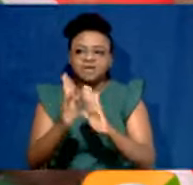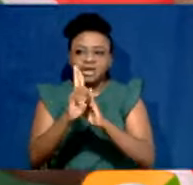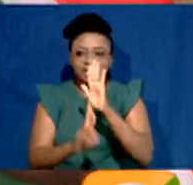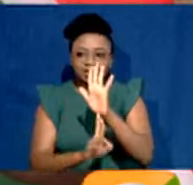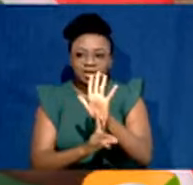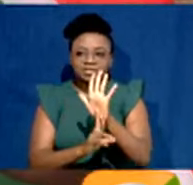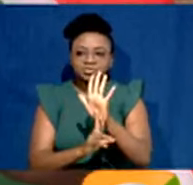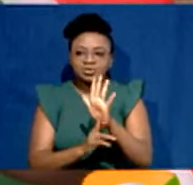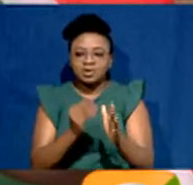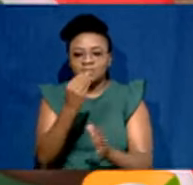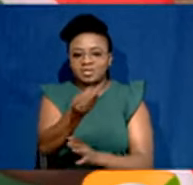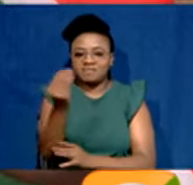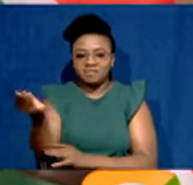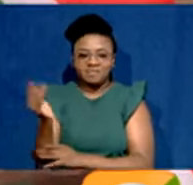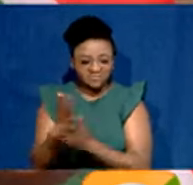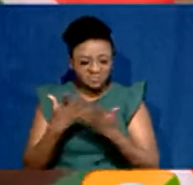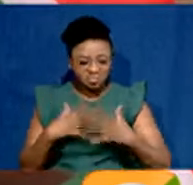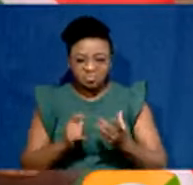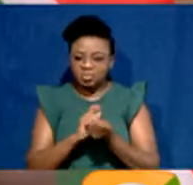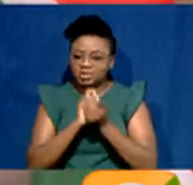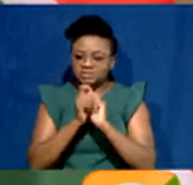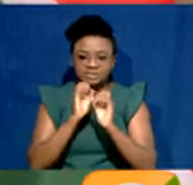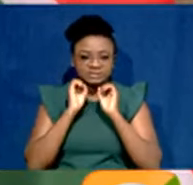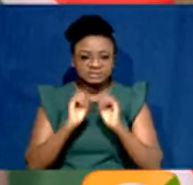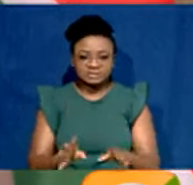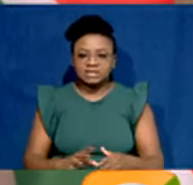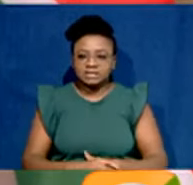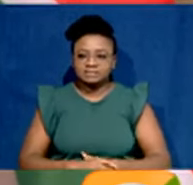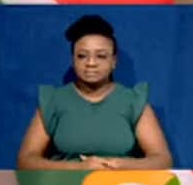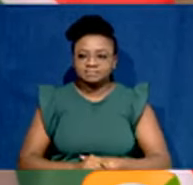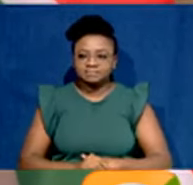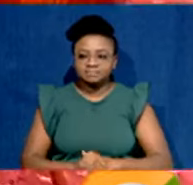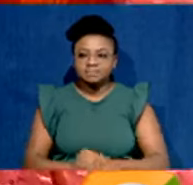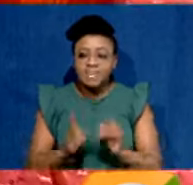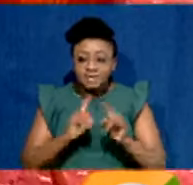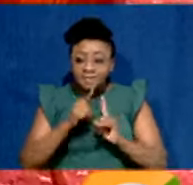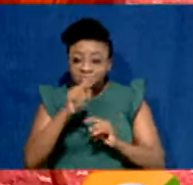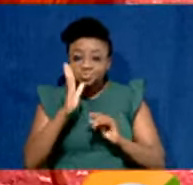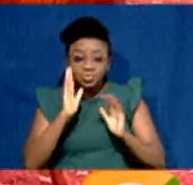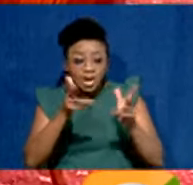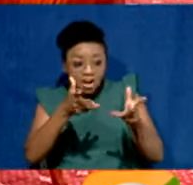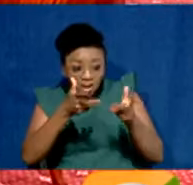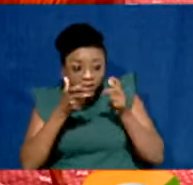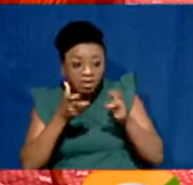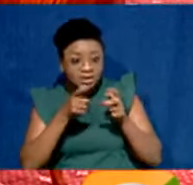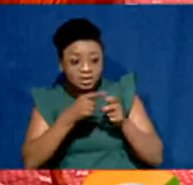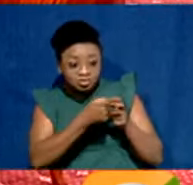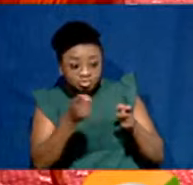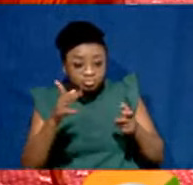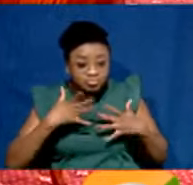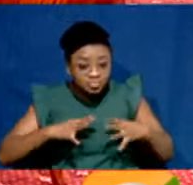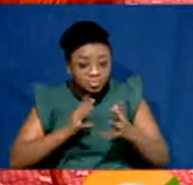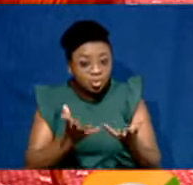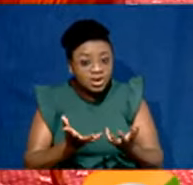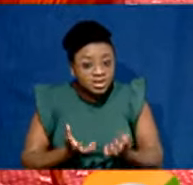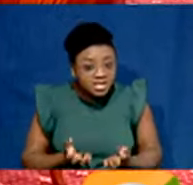kama imeenda kwa wananchi. Na je, hisia za mwananchi utazisikiza ama utazikumbatia?